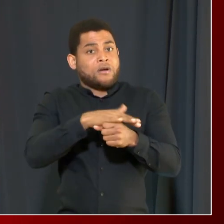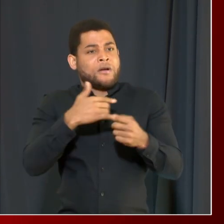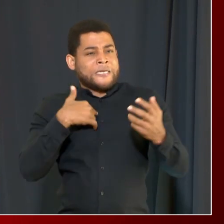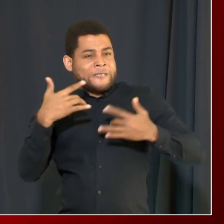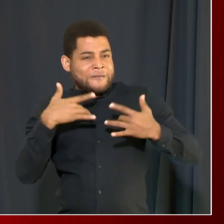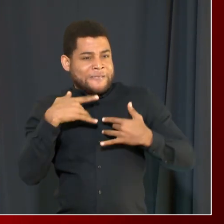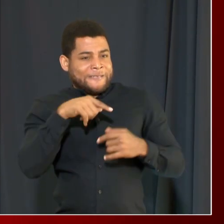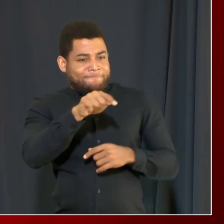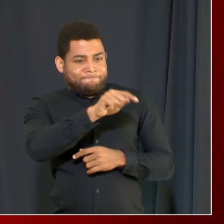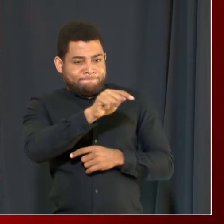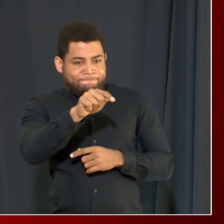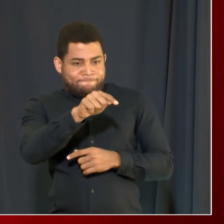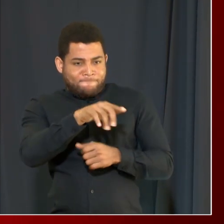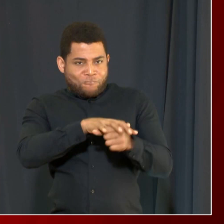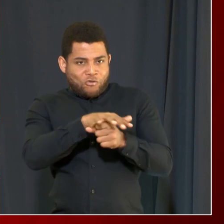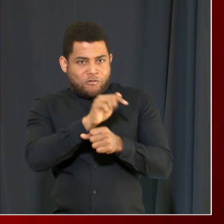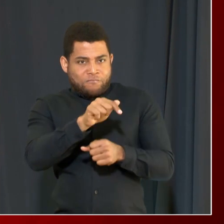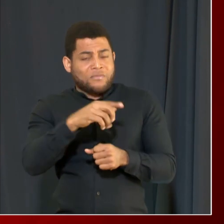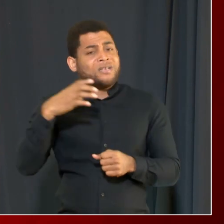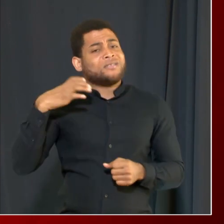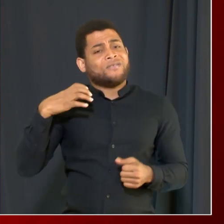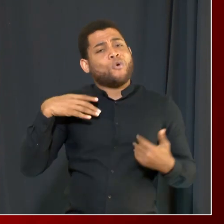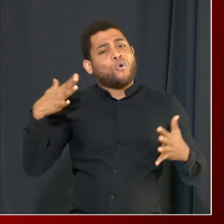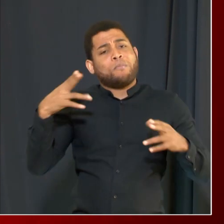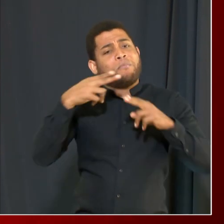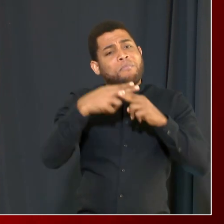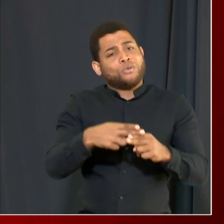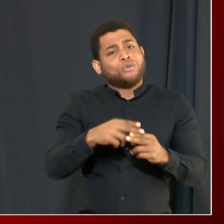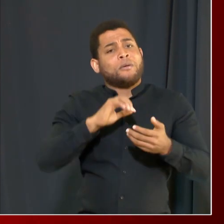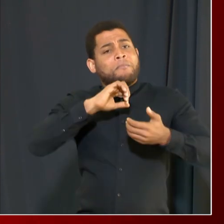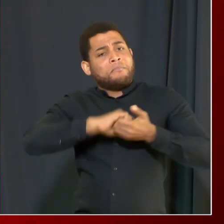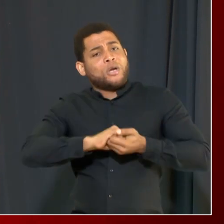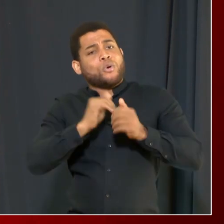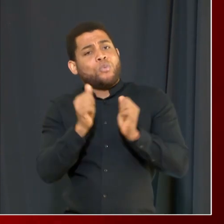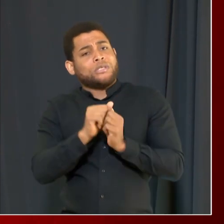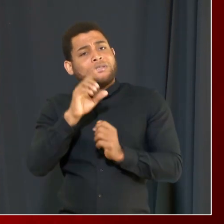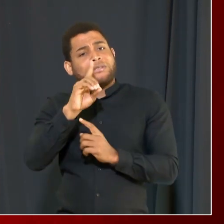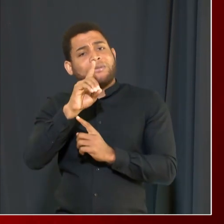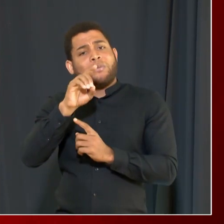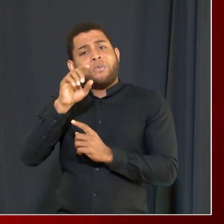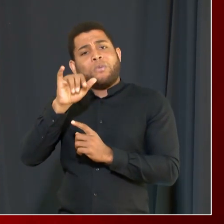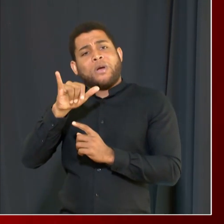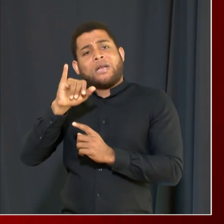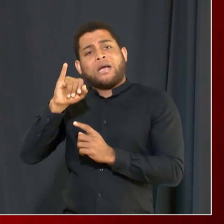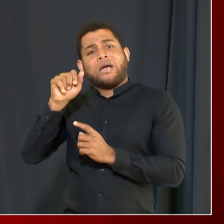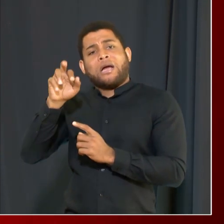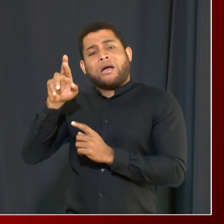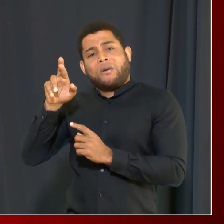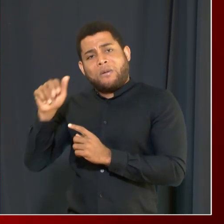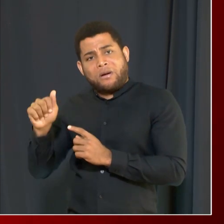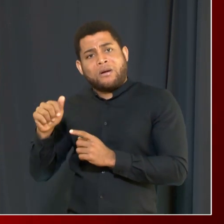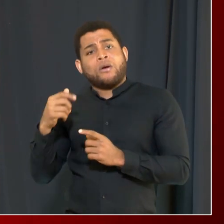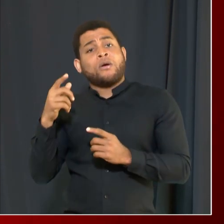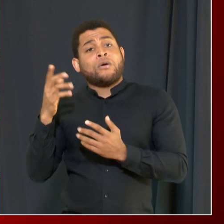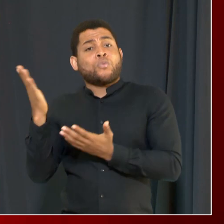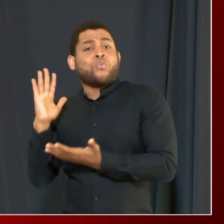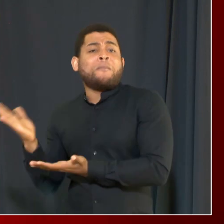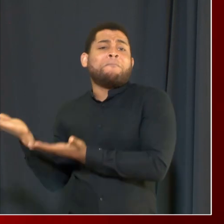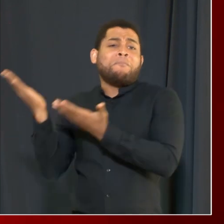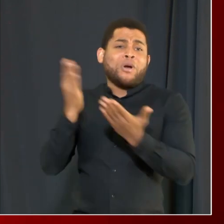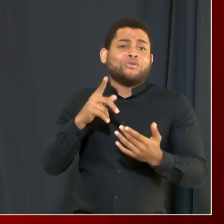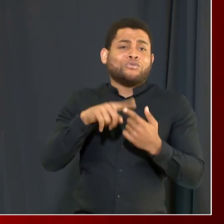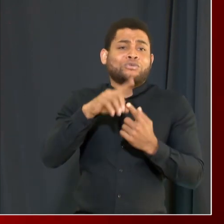also mentioned a partnership with DYRS where those young people will be taken to DYRS. Not to